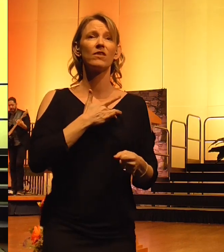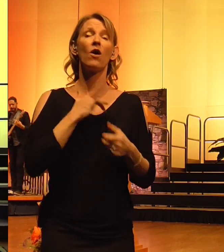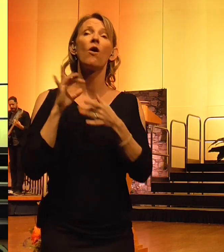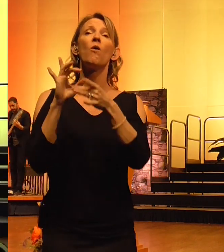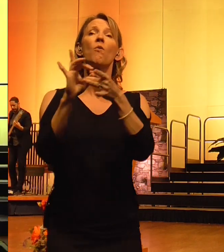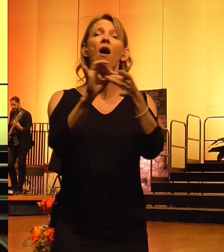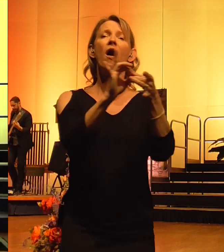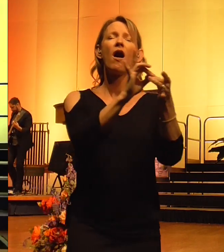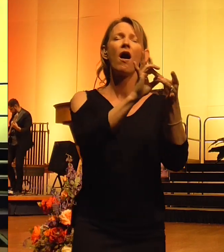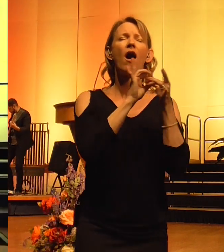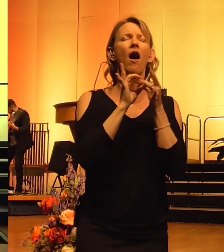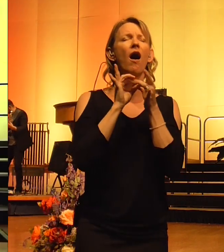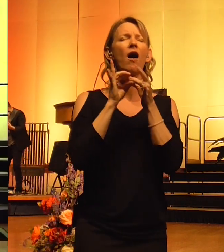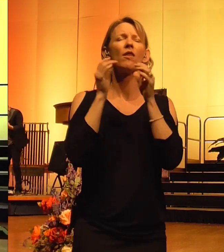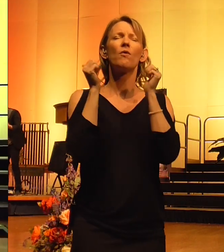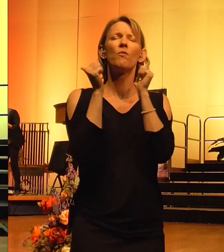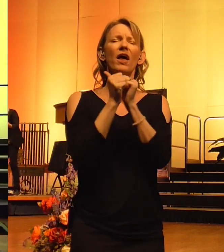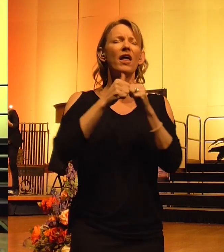heart.